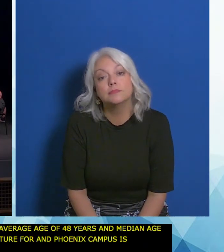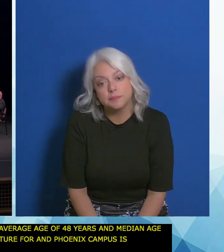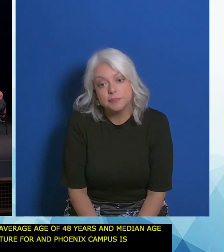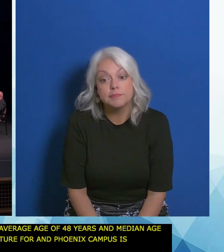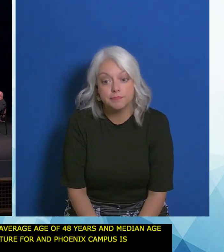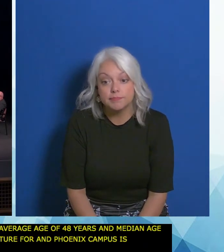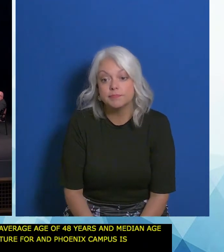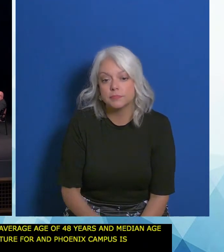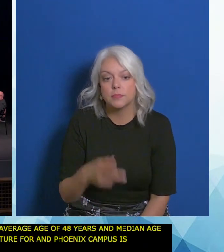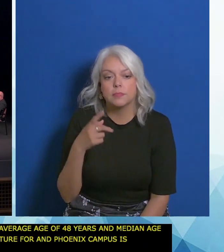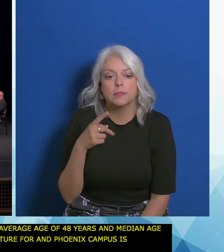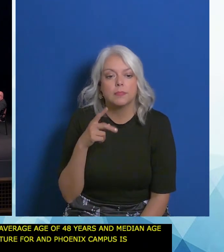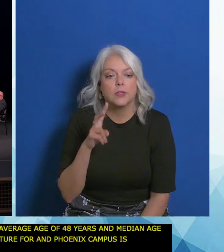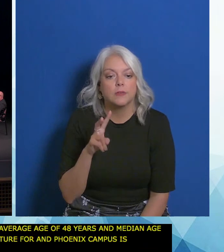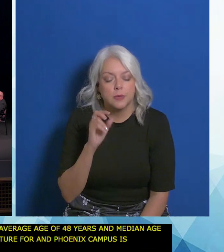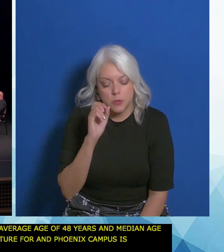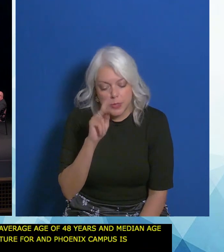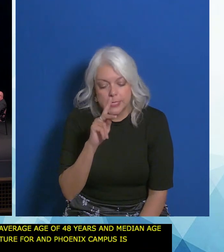Okay.